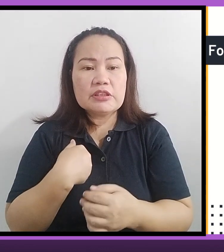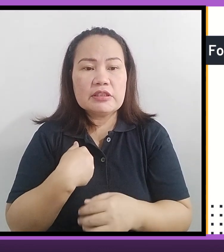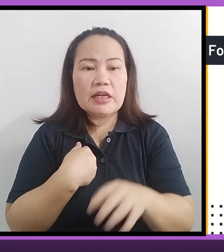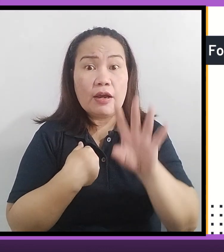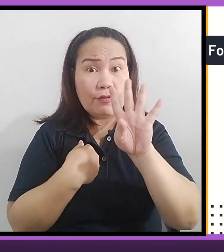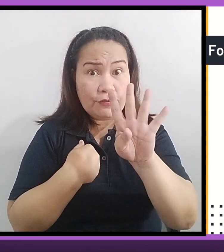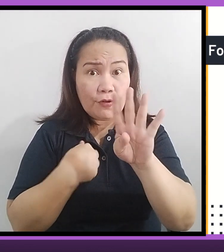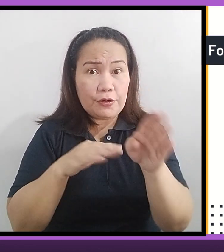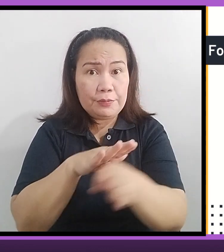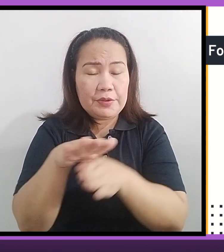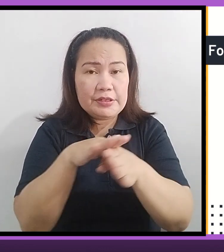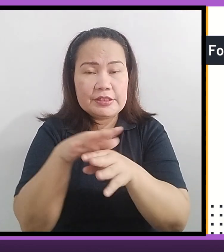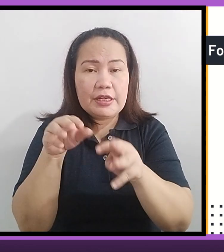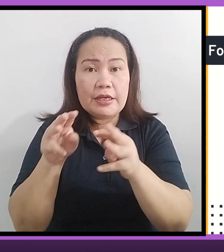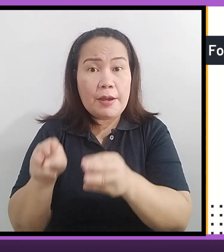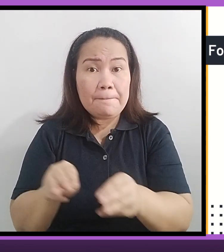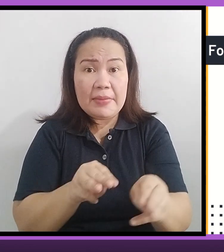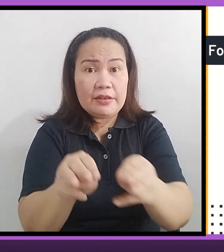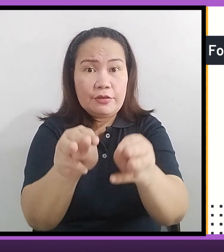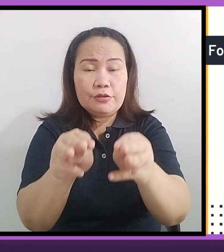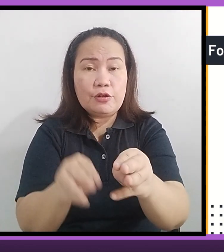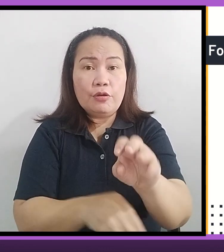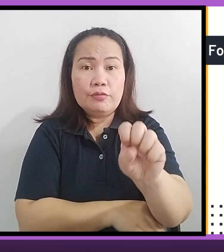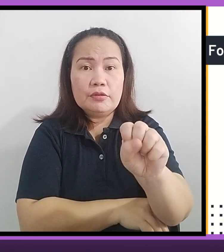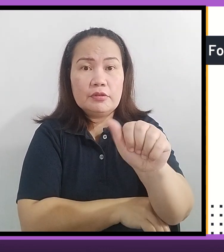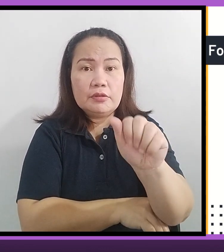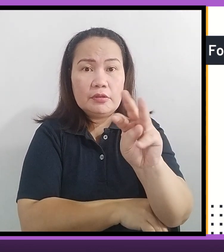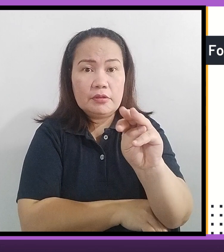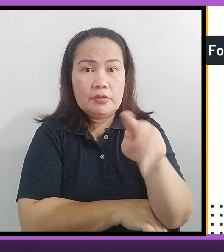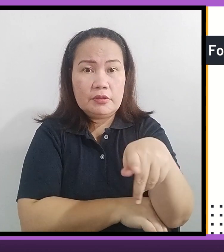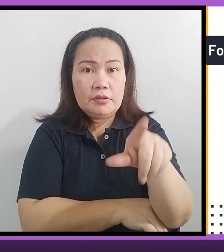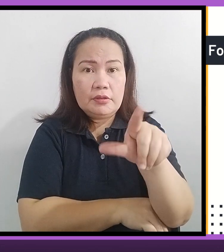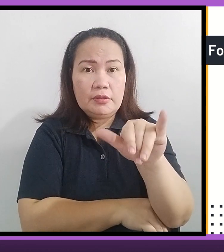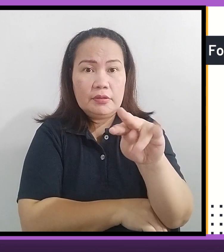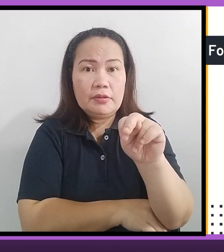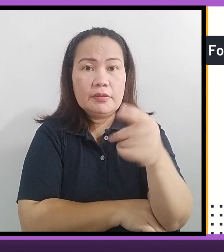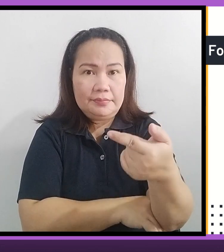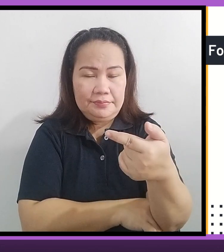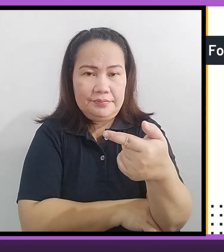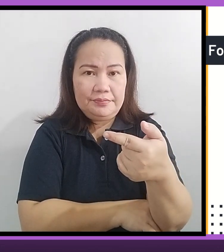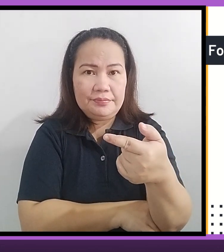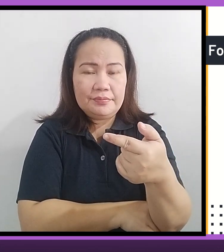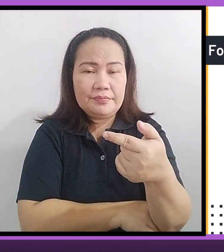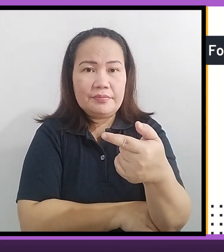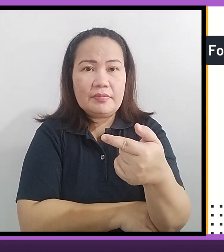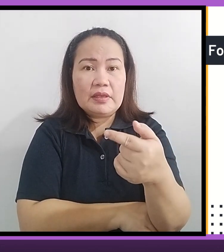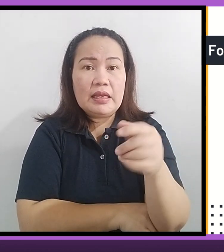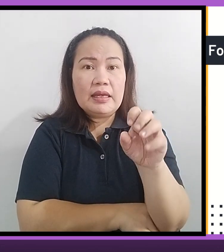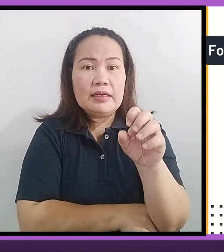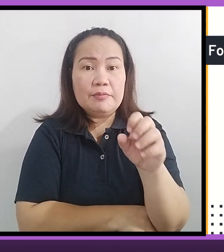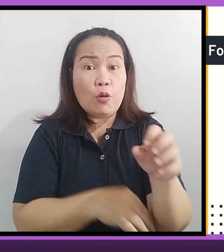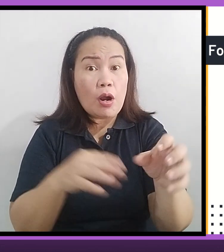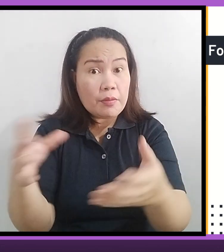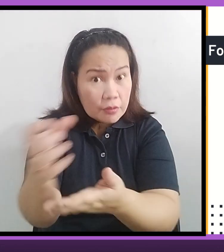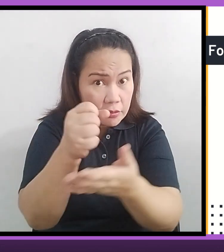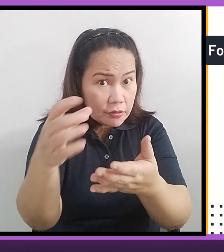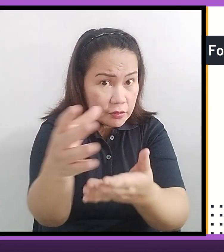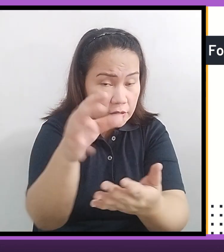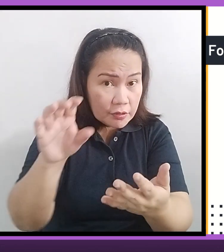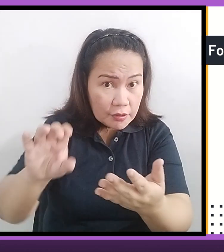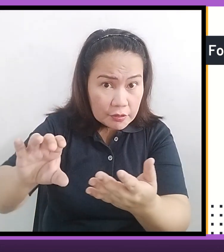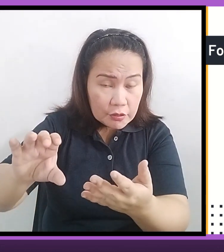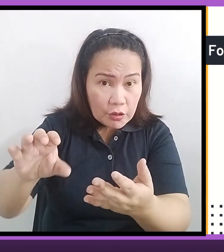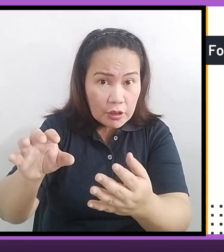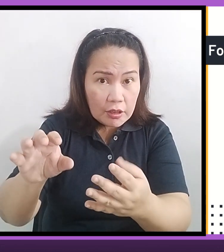We also have the four basic methods of sampling. So this is the four basic methods in